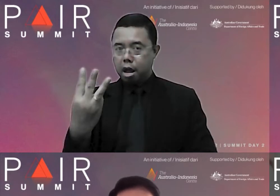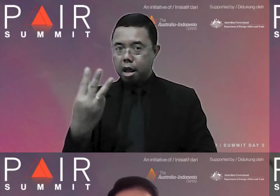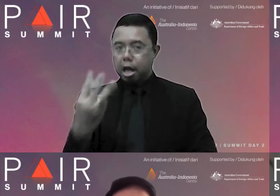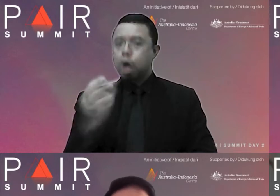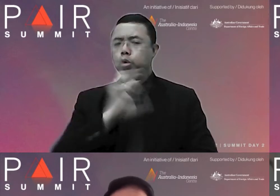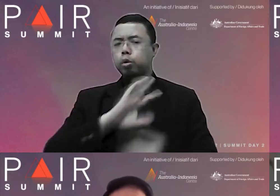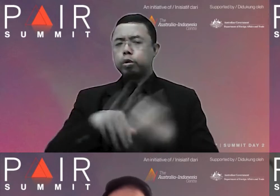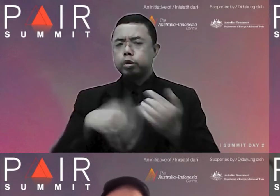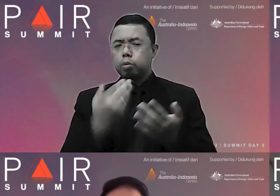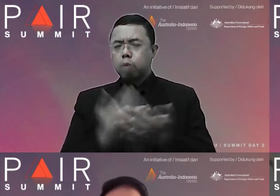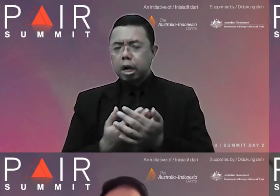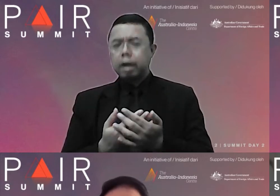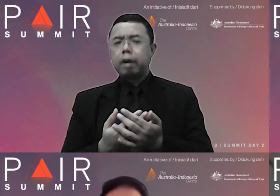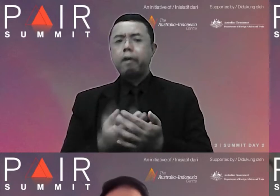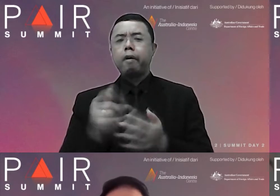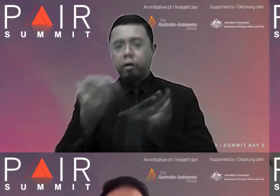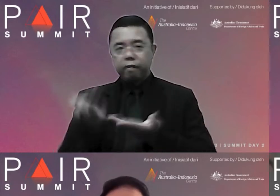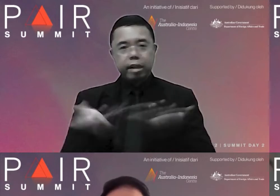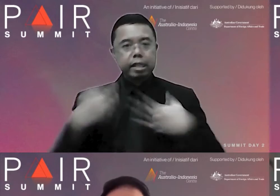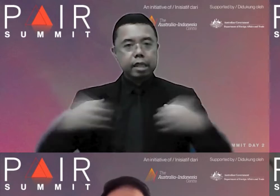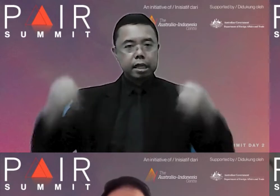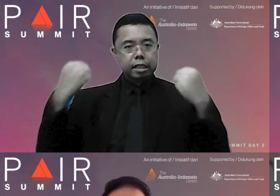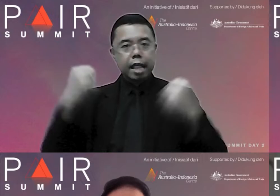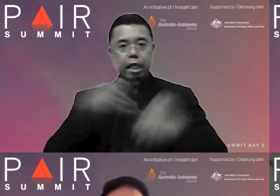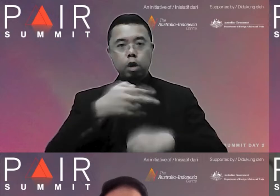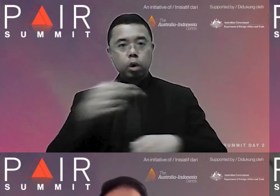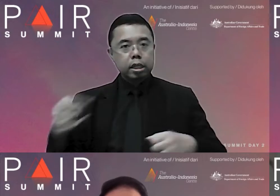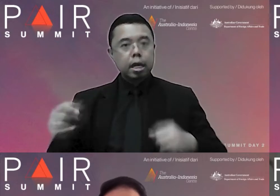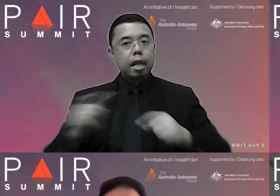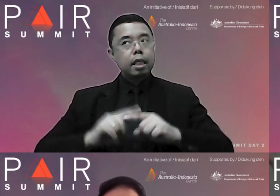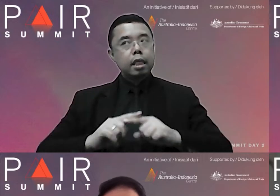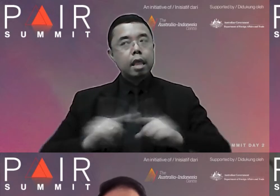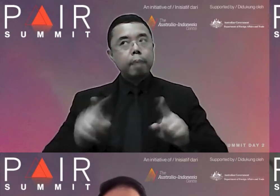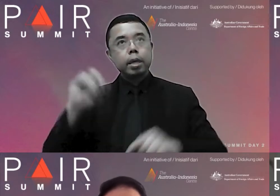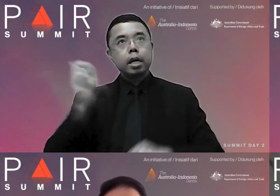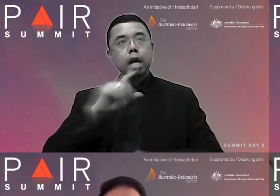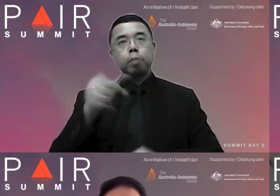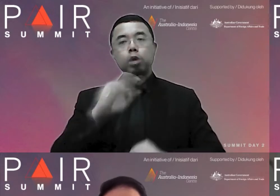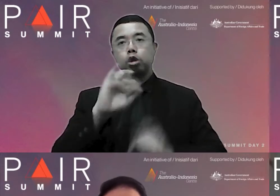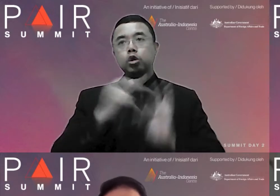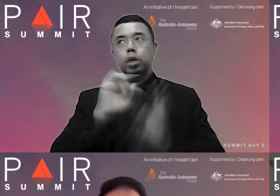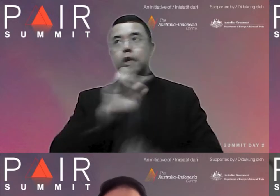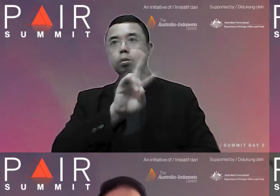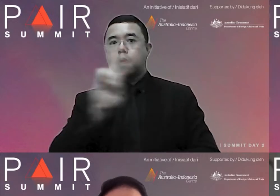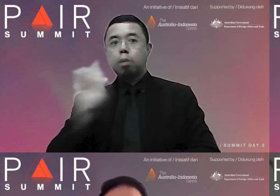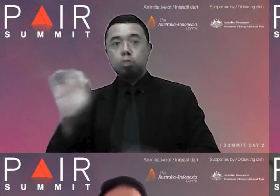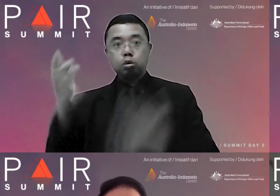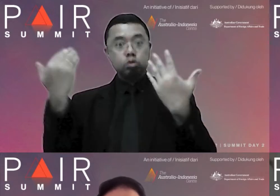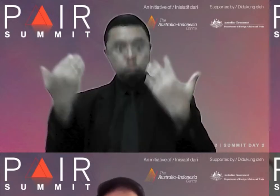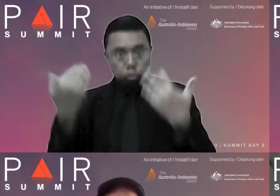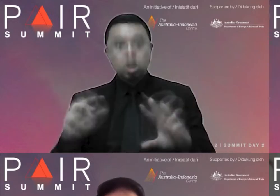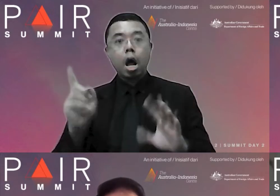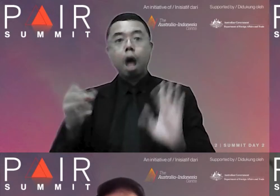in Indonesia. But since July 2020, after the pandemic started, actually government has